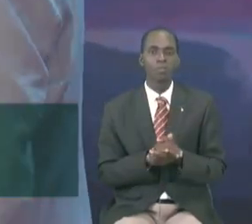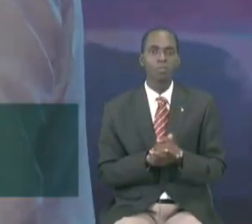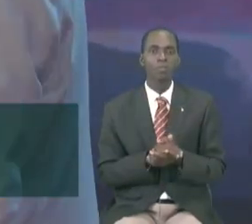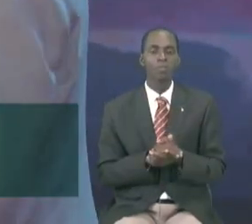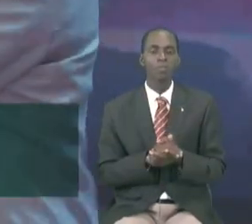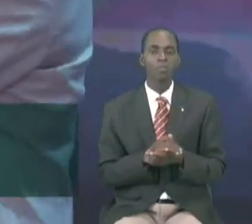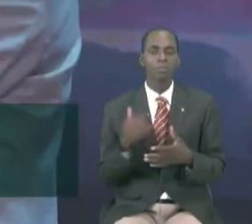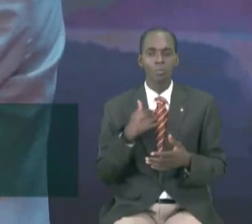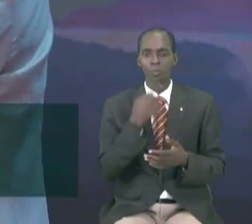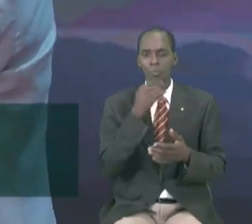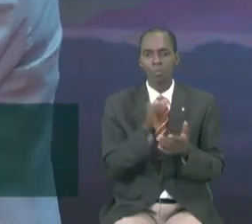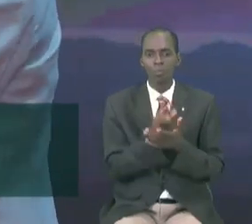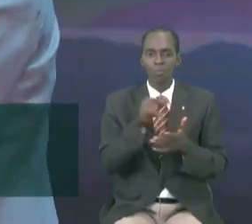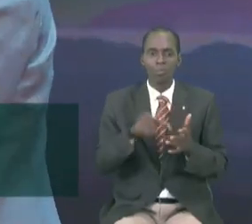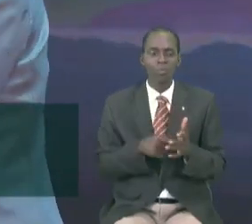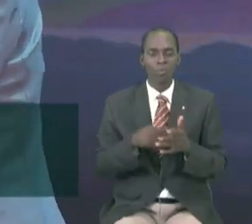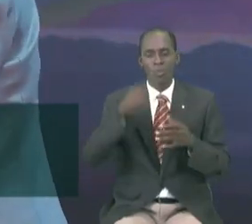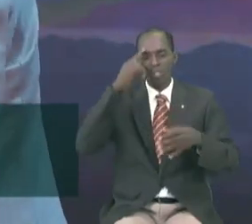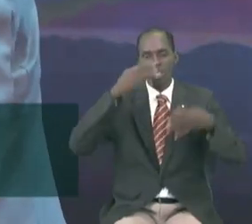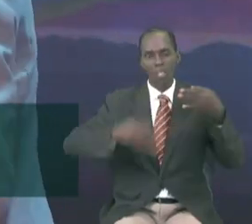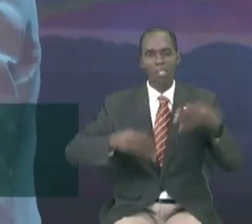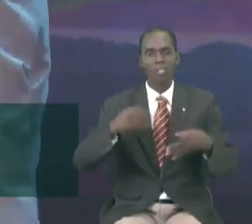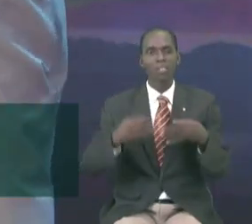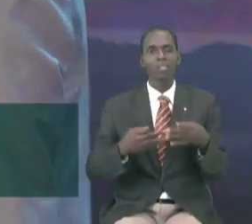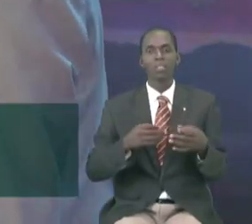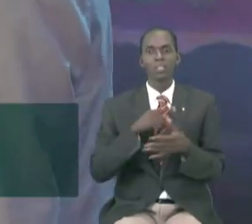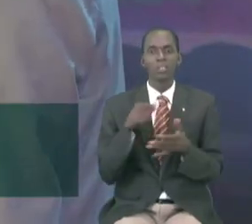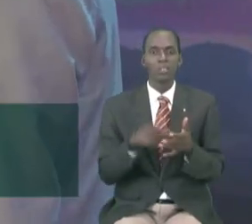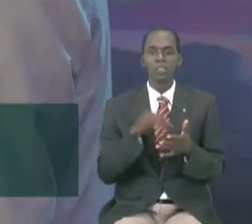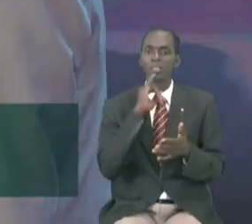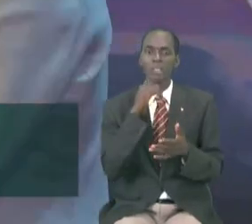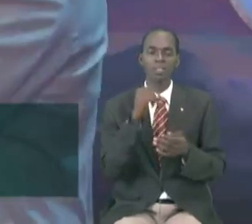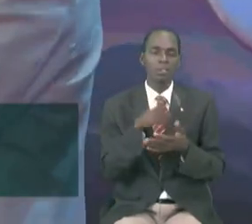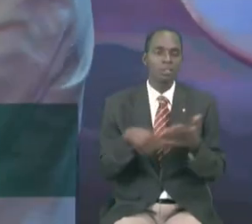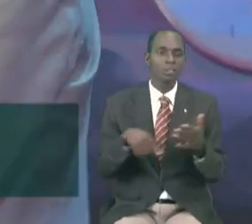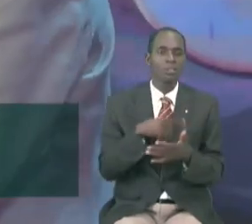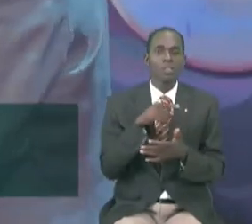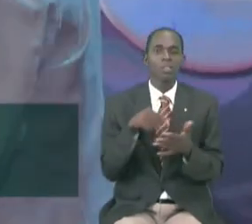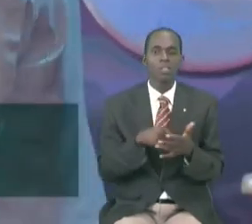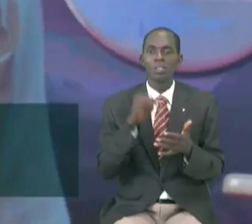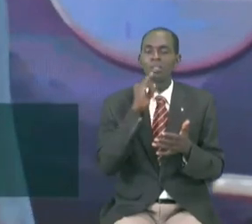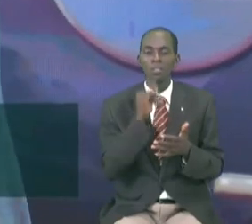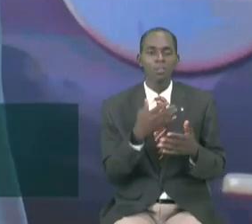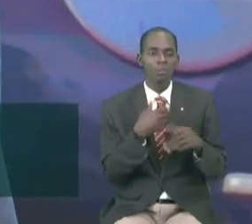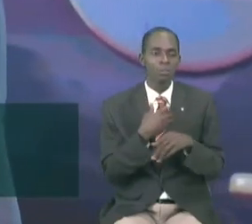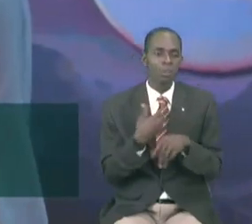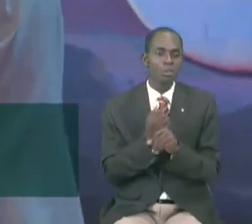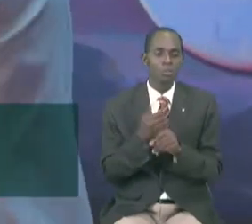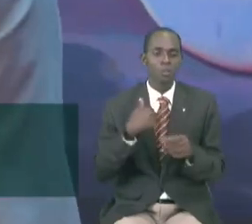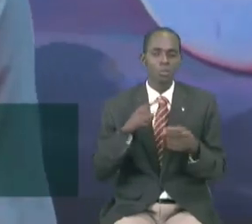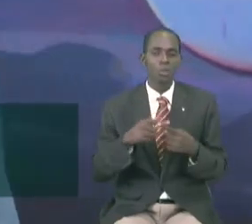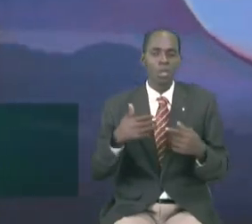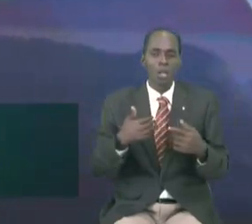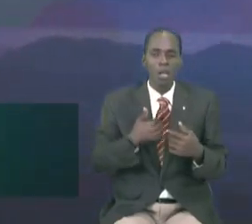grief because of what I've done. And then we plead for the tenderness of God. It says in chapter